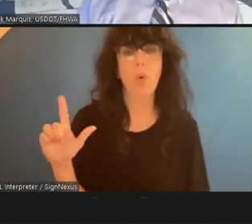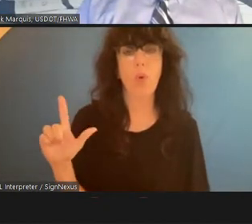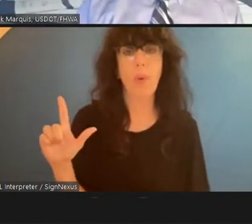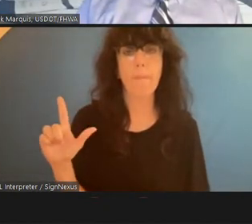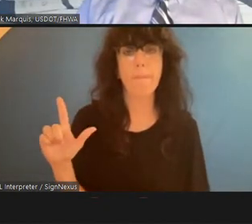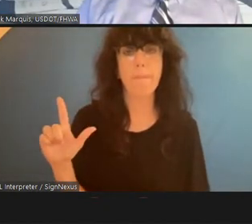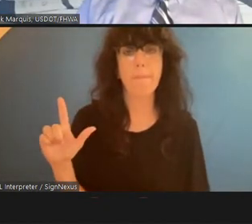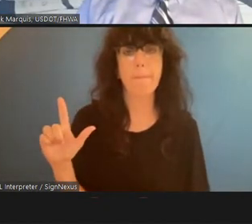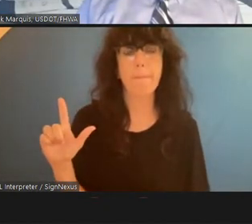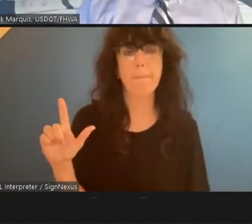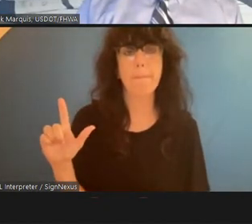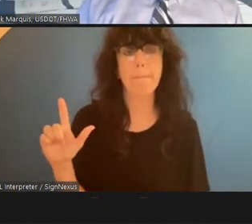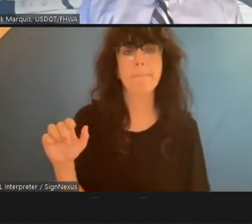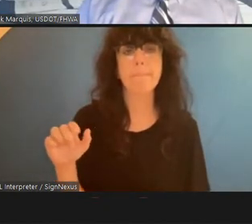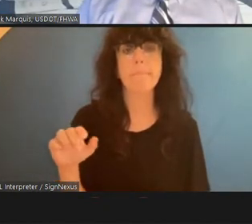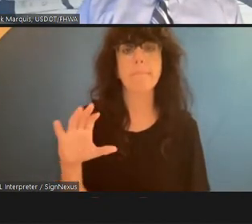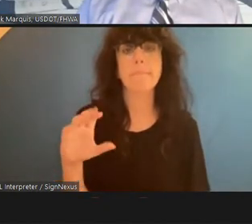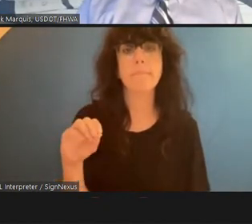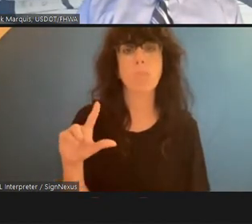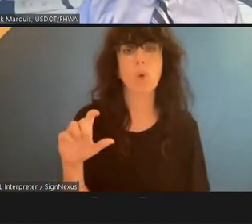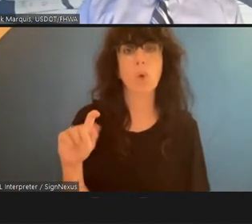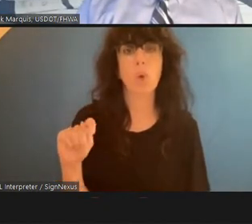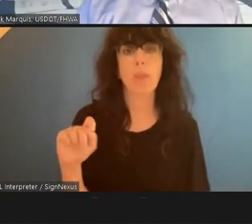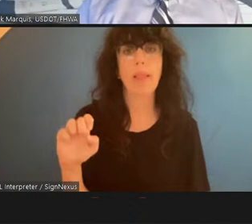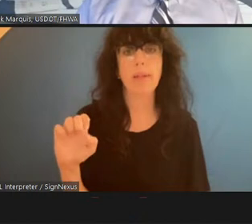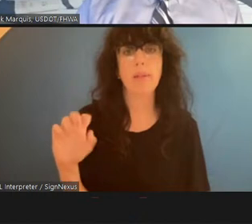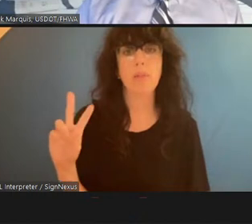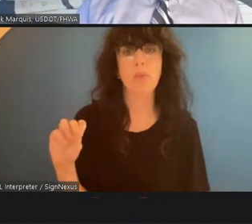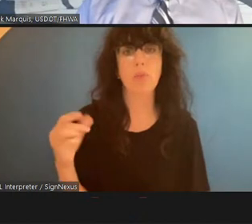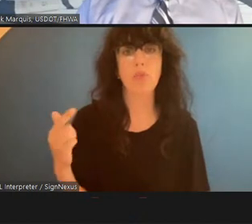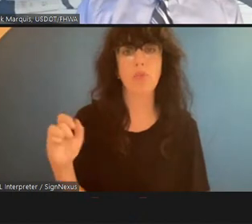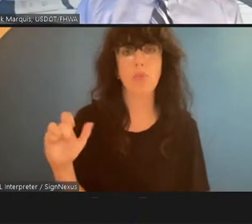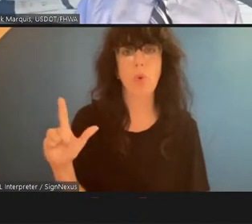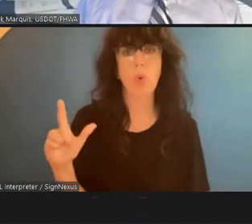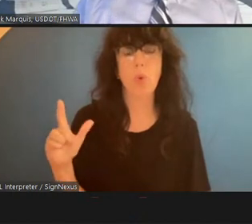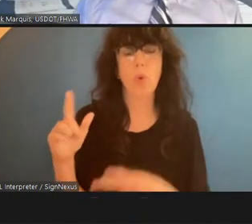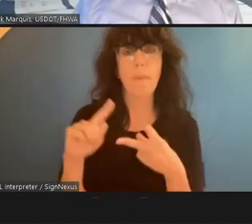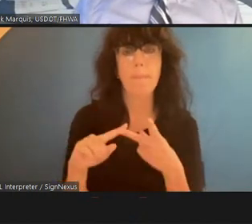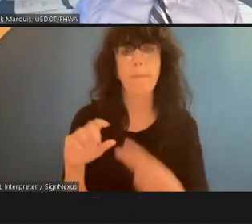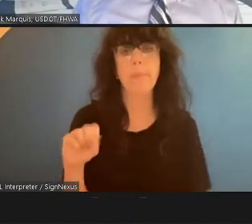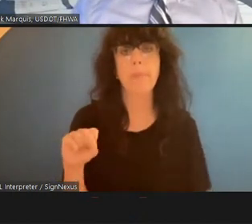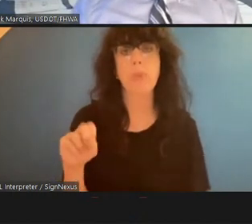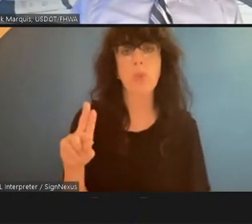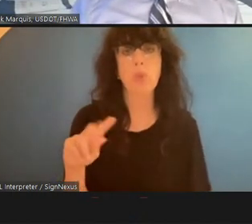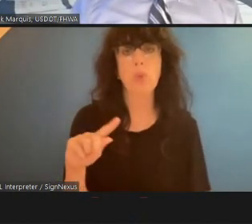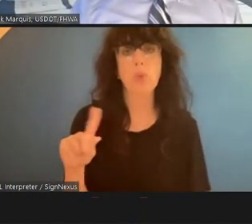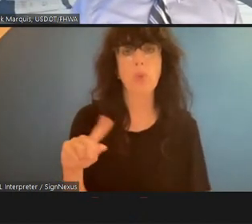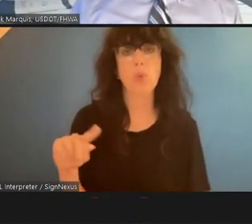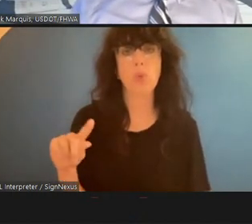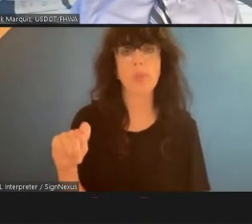our next speaker is colette vogel followed by suzette mclaude